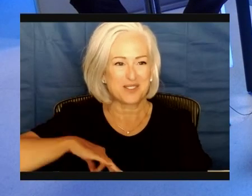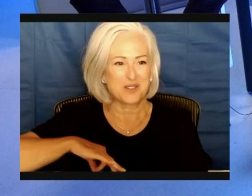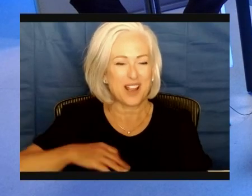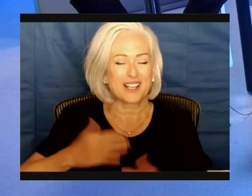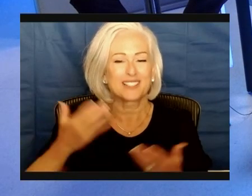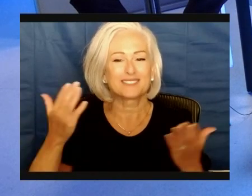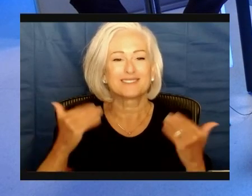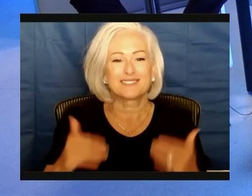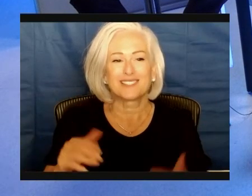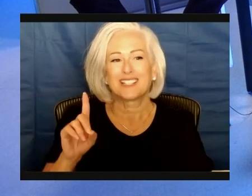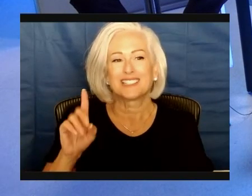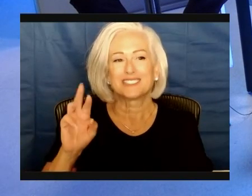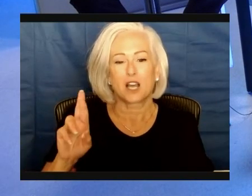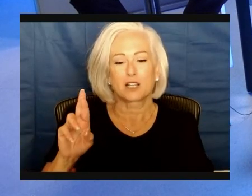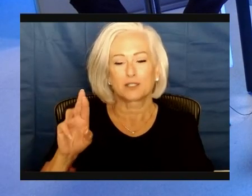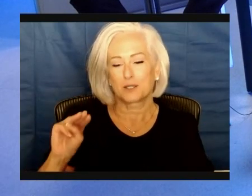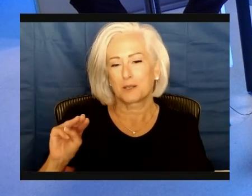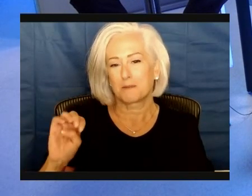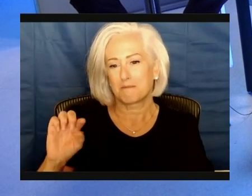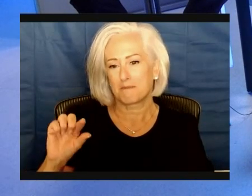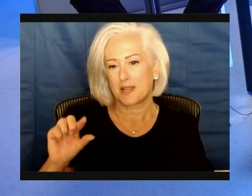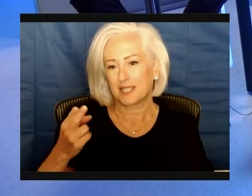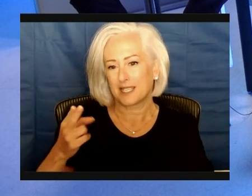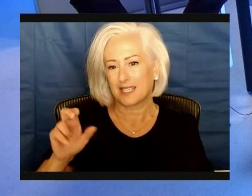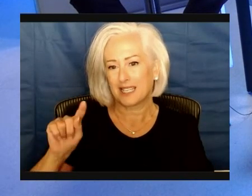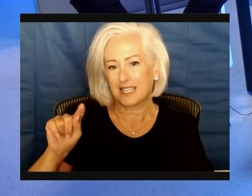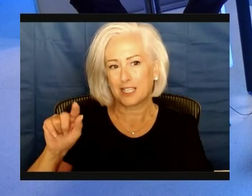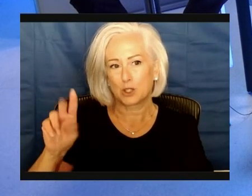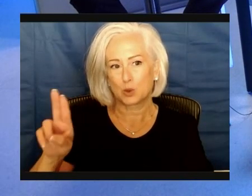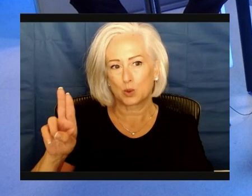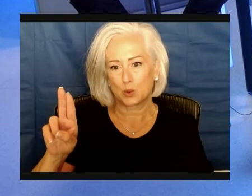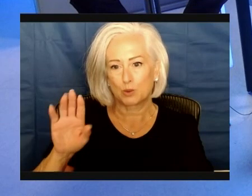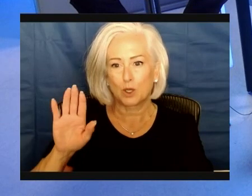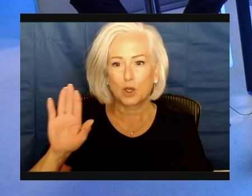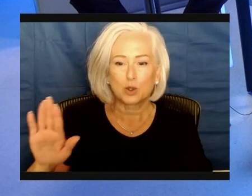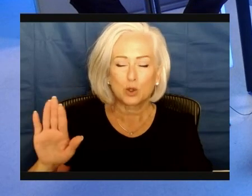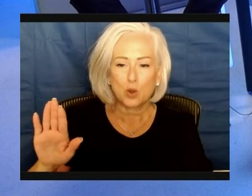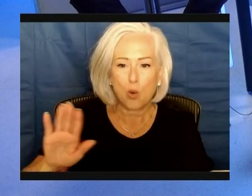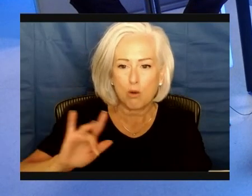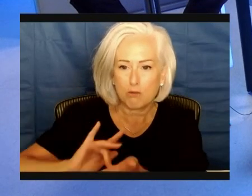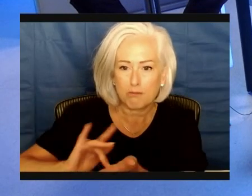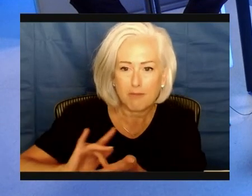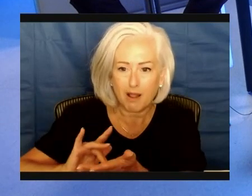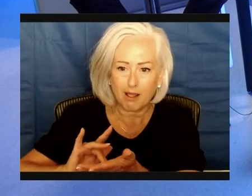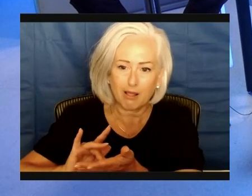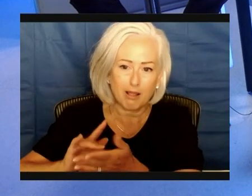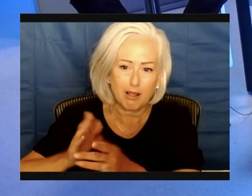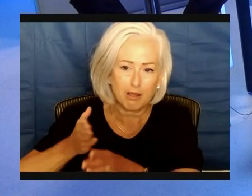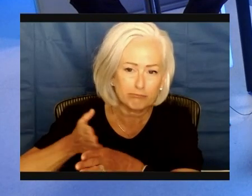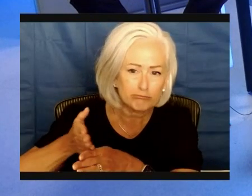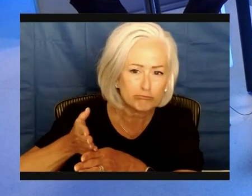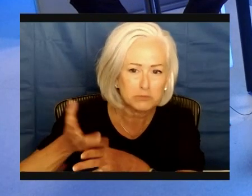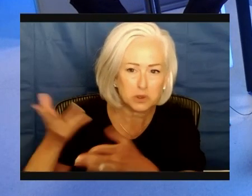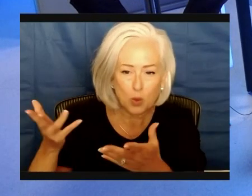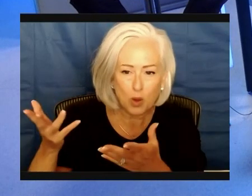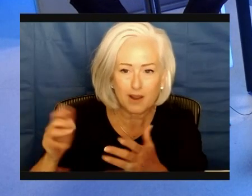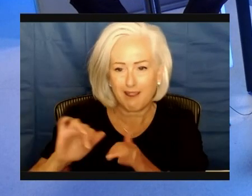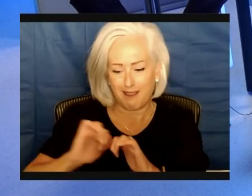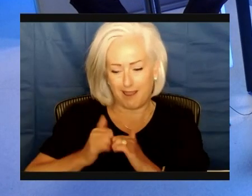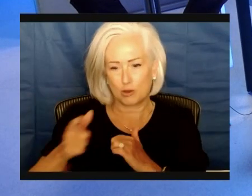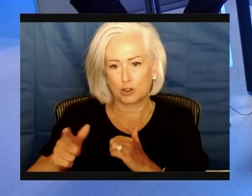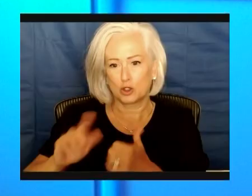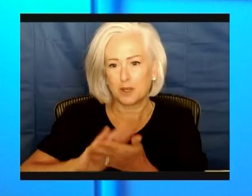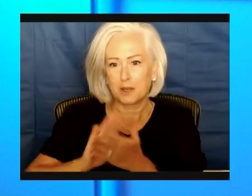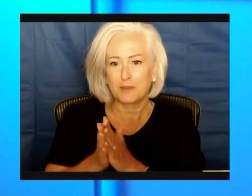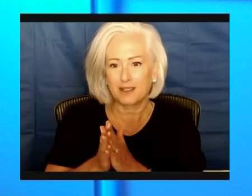right? Mengistu? Yes. Okay. What is your medical practice, and how did you come to be an international trauma fellow? Okay,